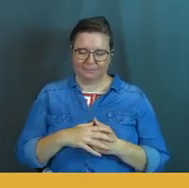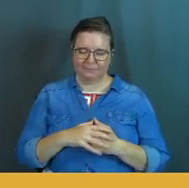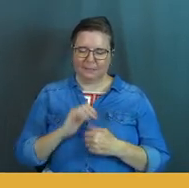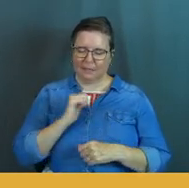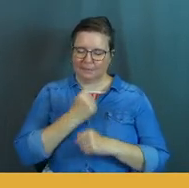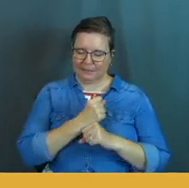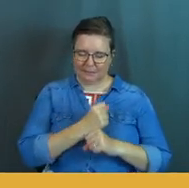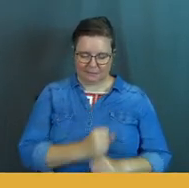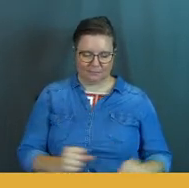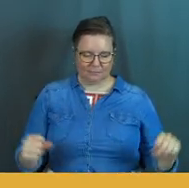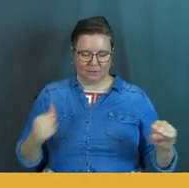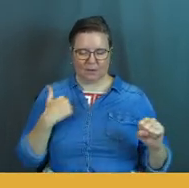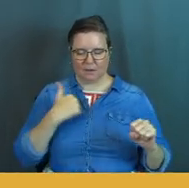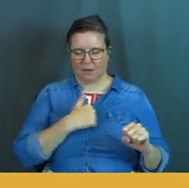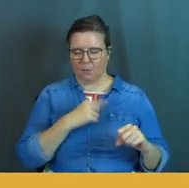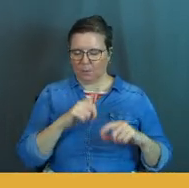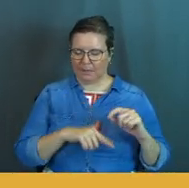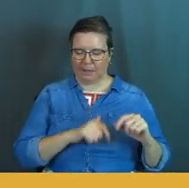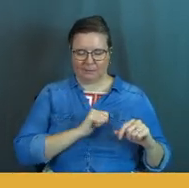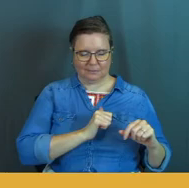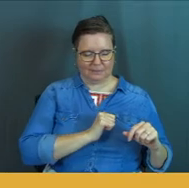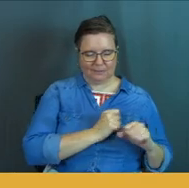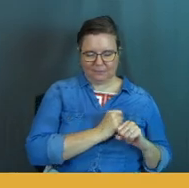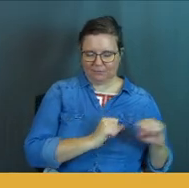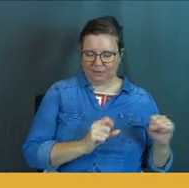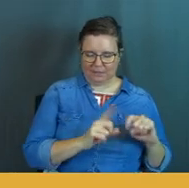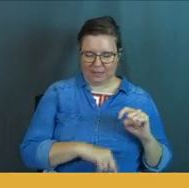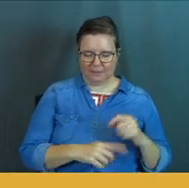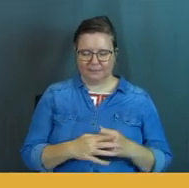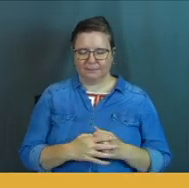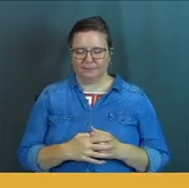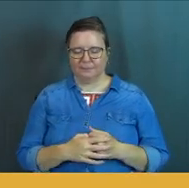Come and set us free. We can't set ourselves free.